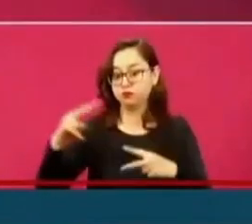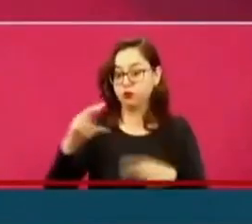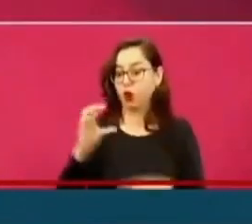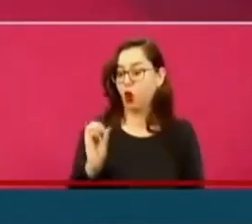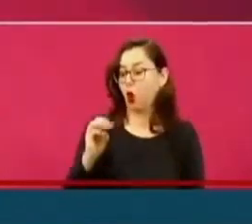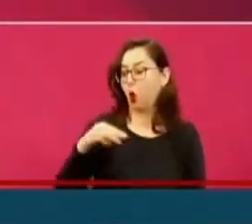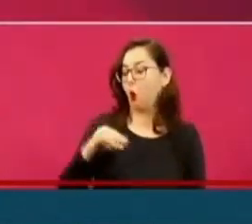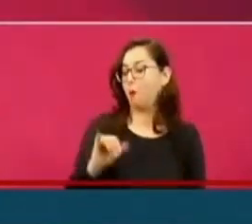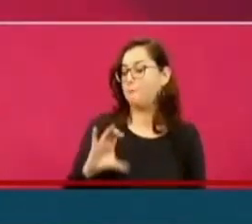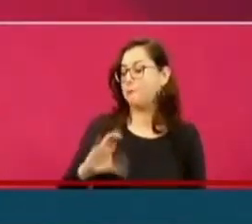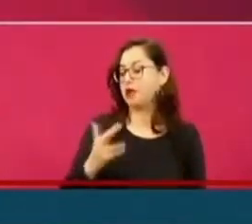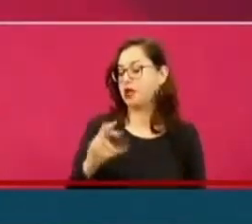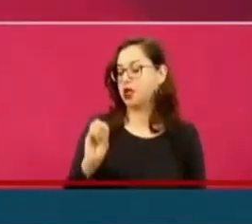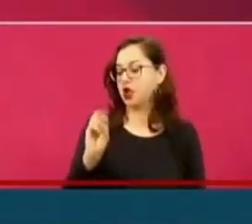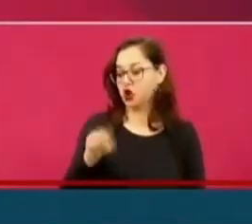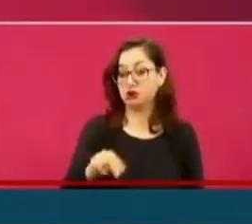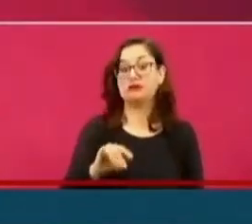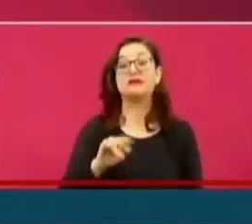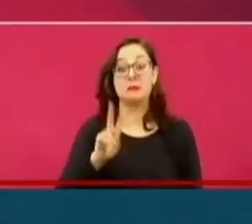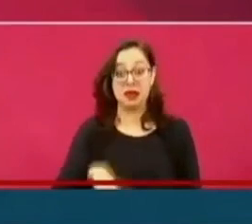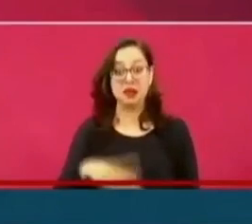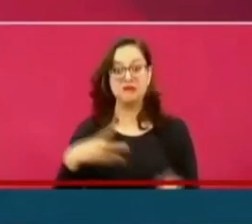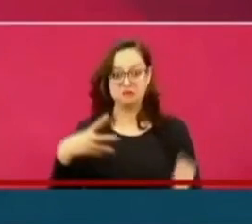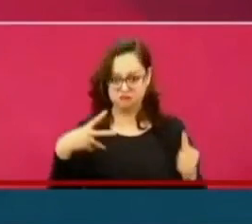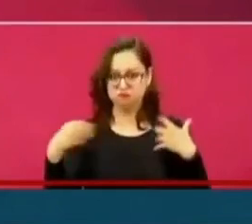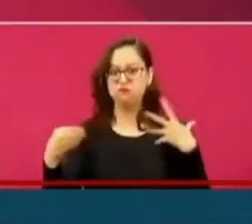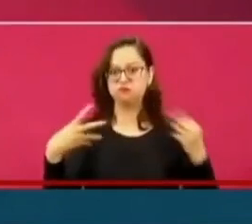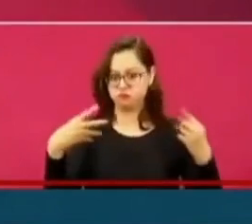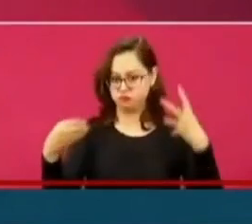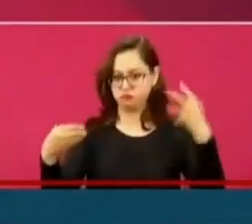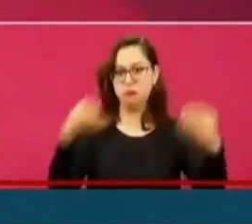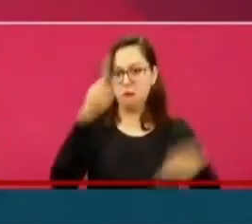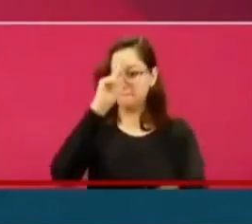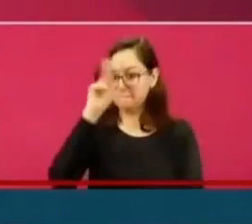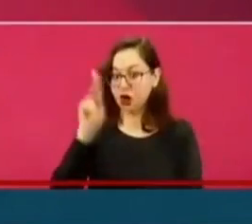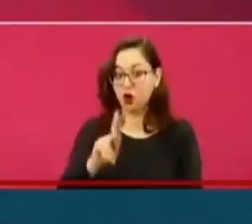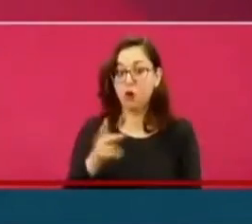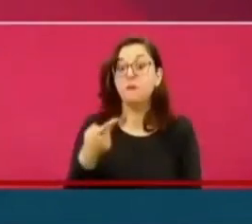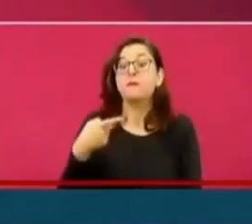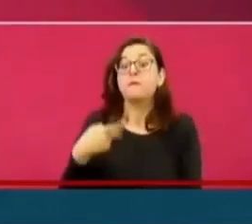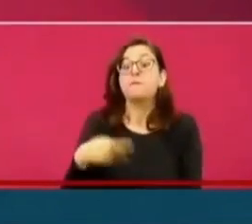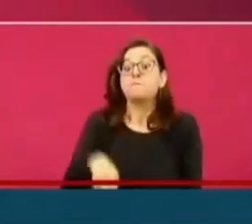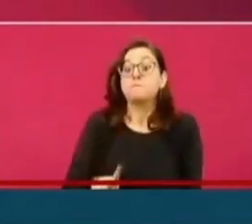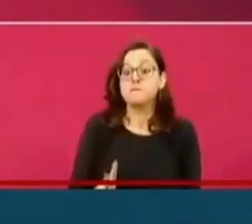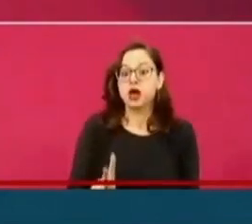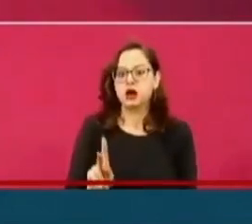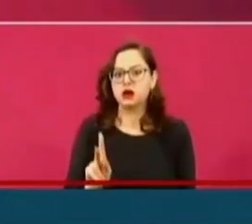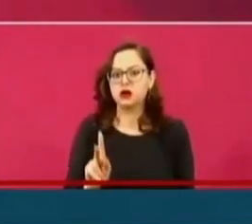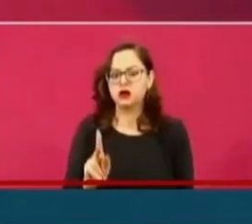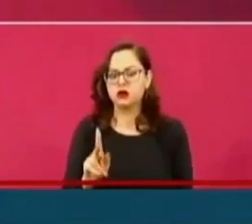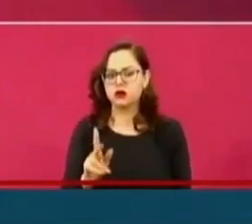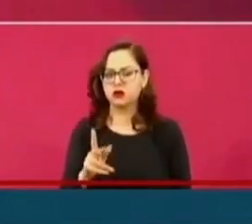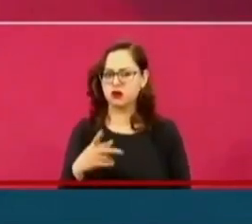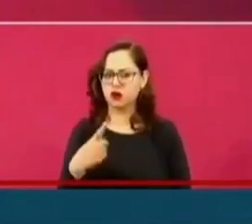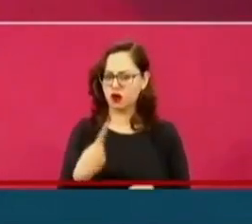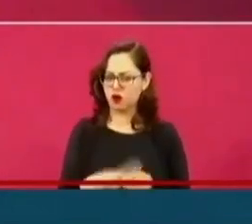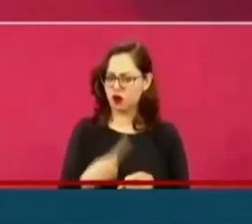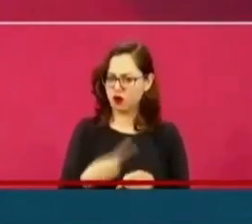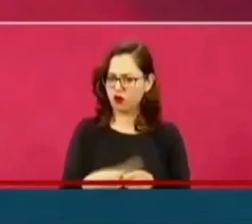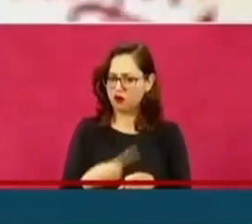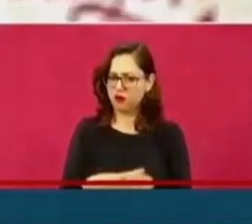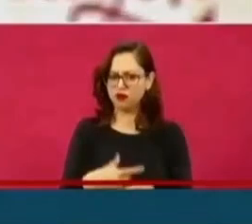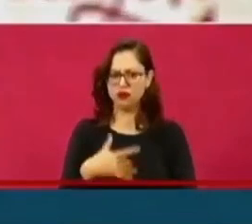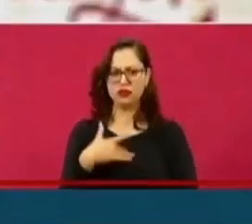us to see that it is more contagious, but of course, from a clinical perspective, the symptoms,